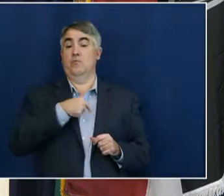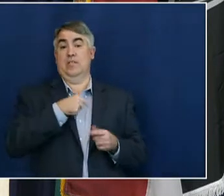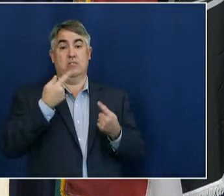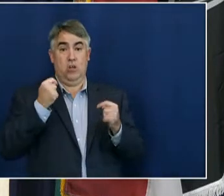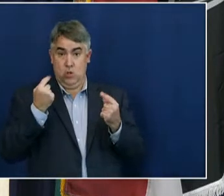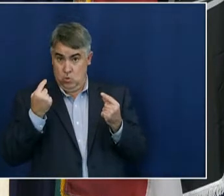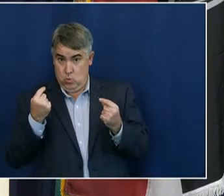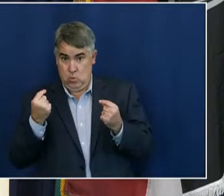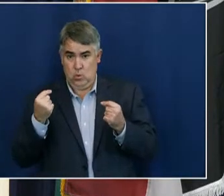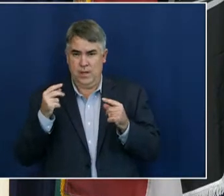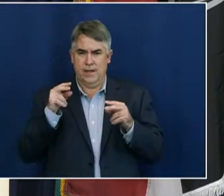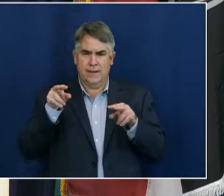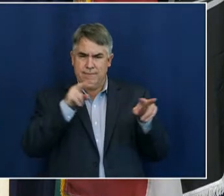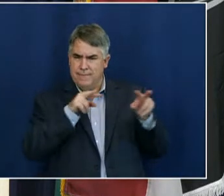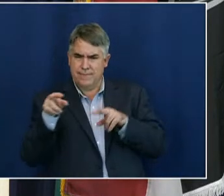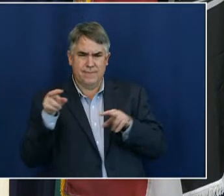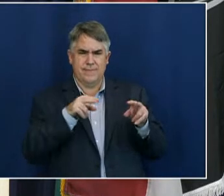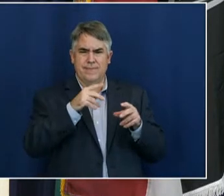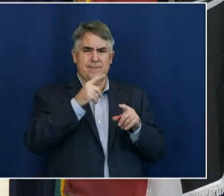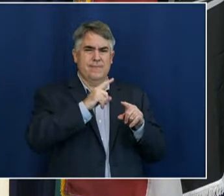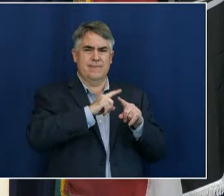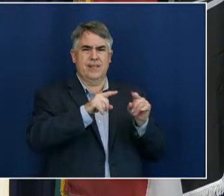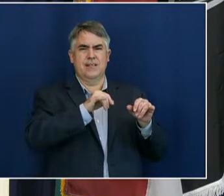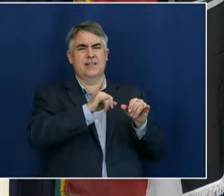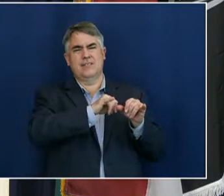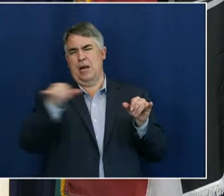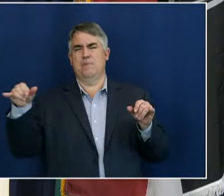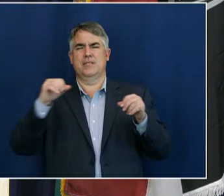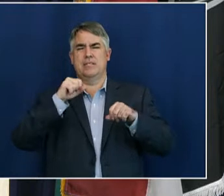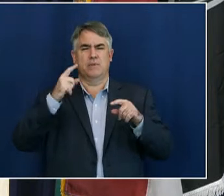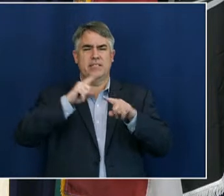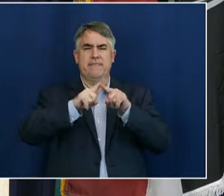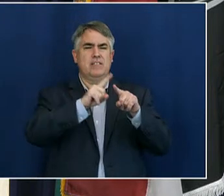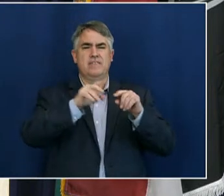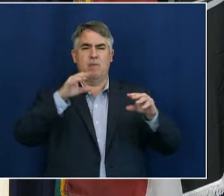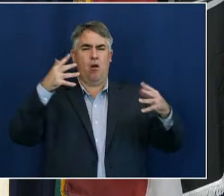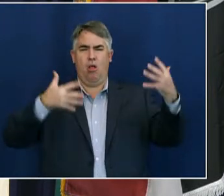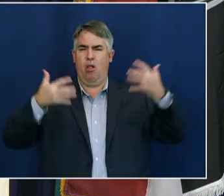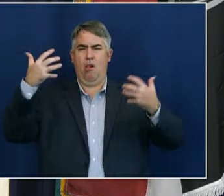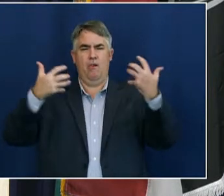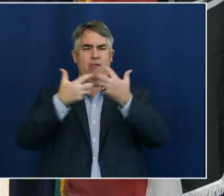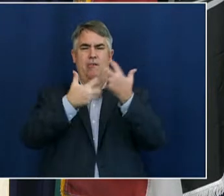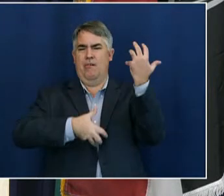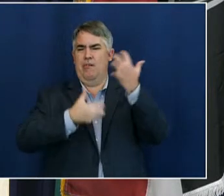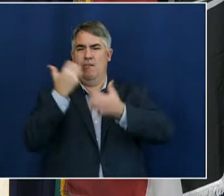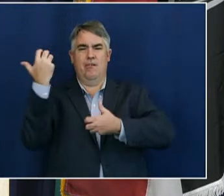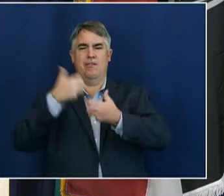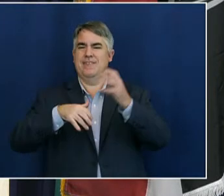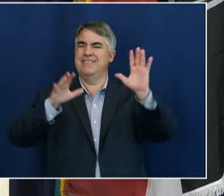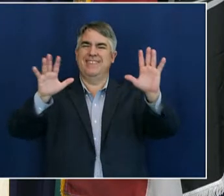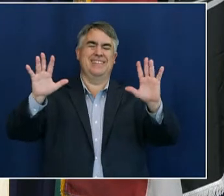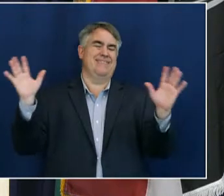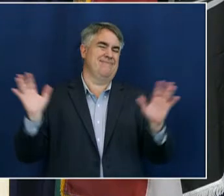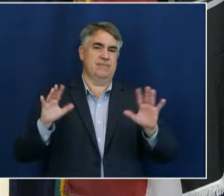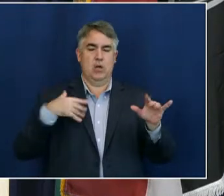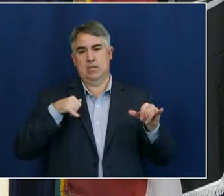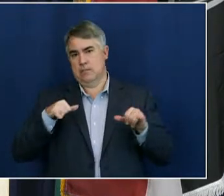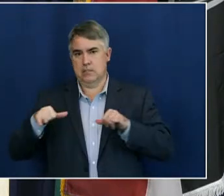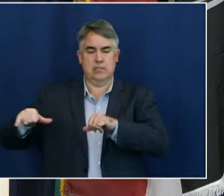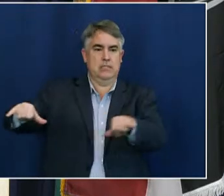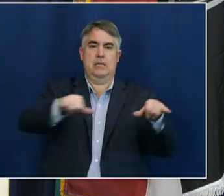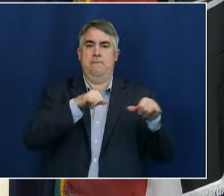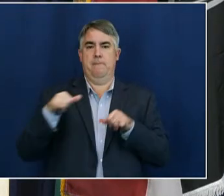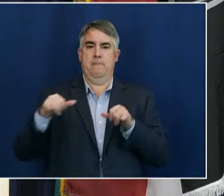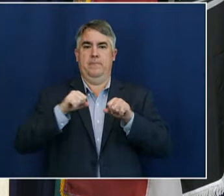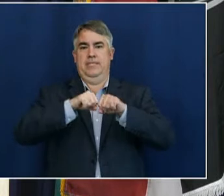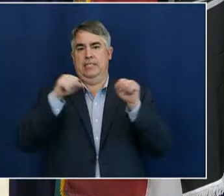into the same system, and that'll be the new My Turn system that is up and running. The 7 community pods are in that